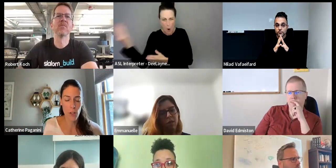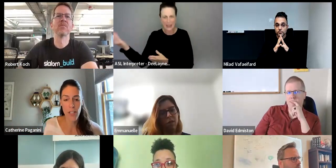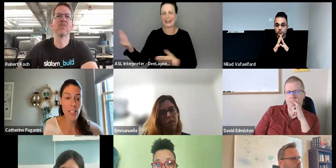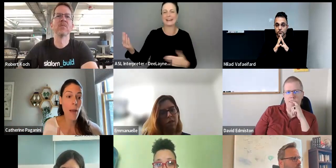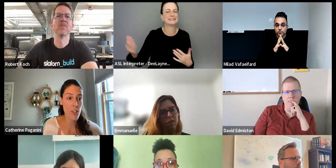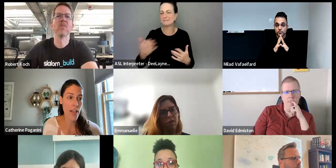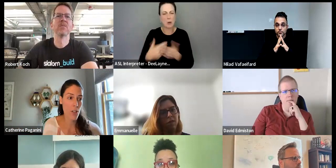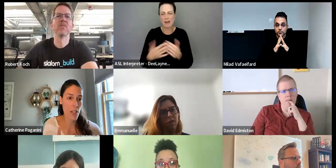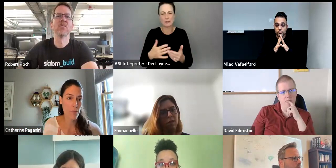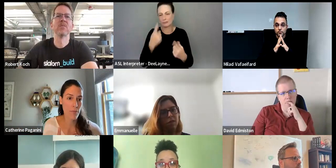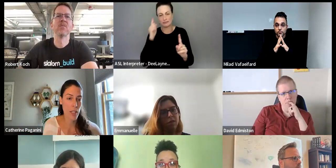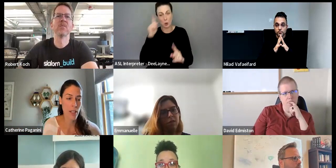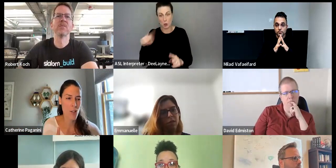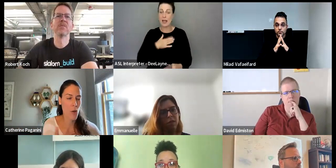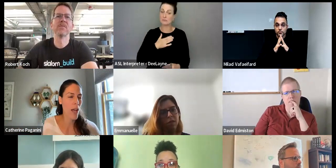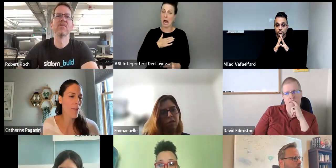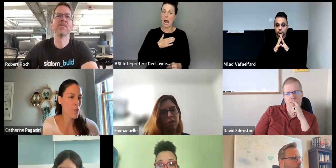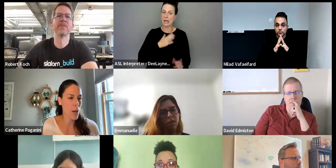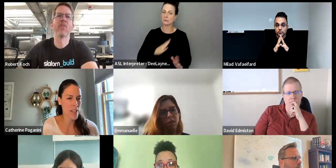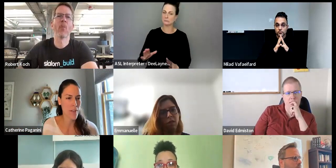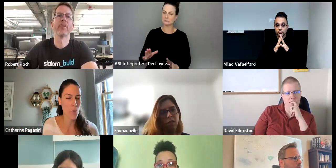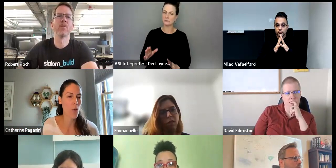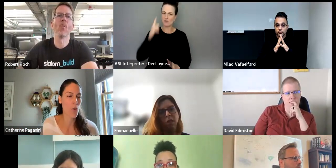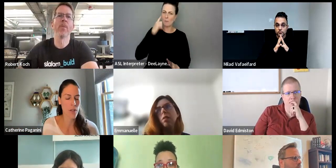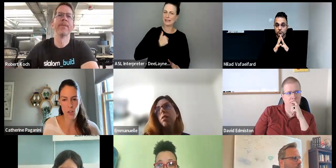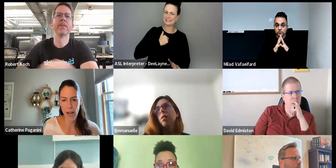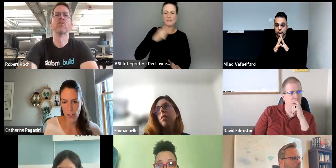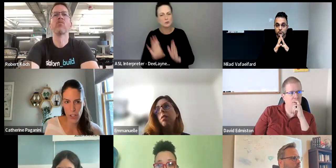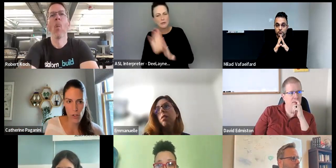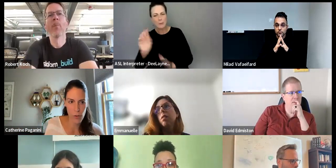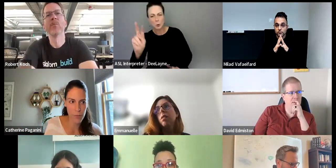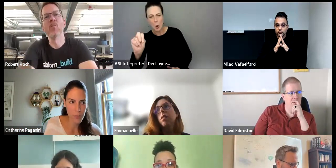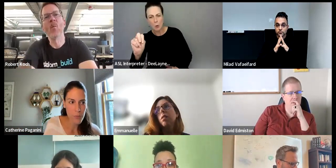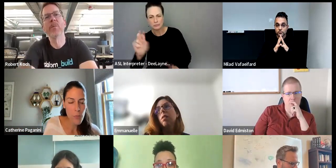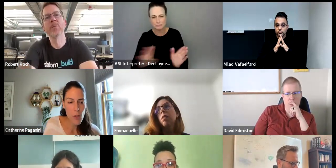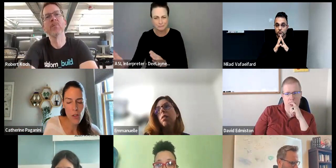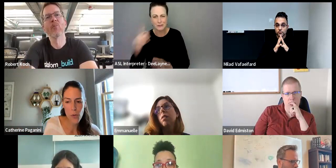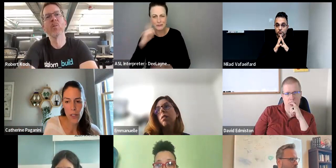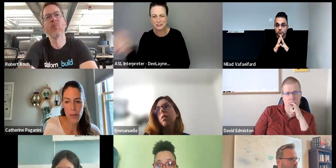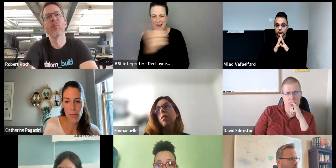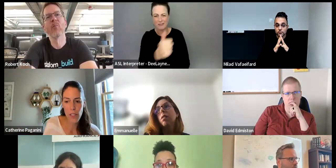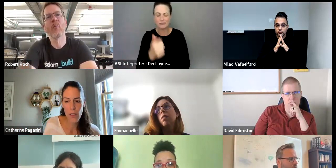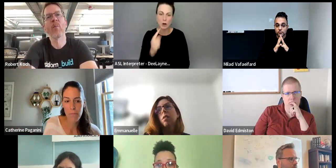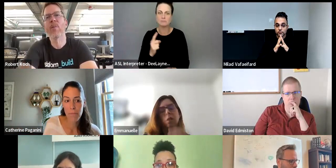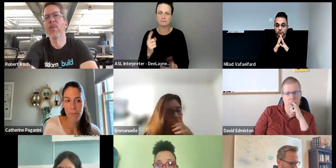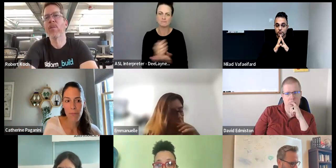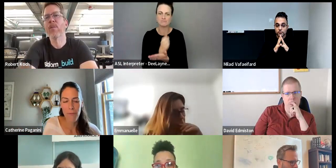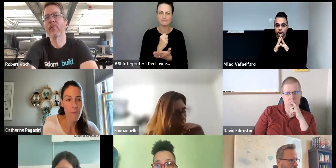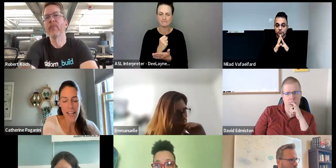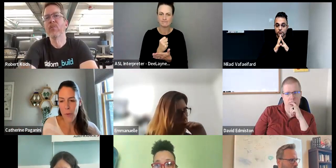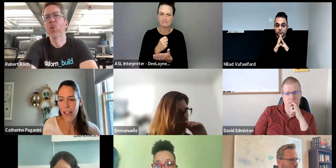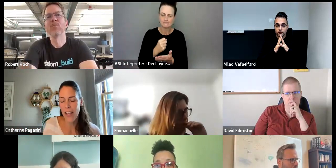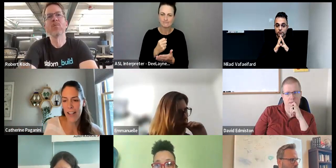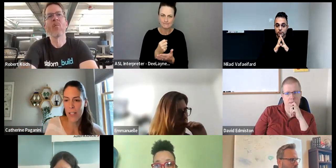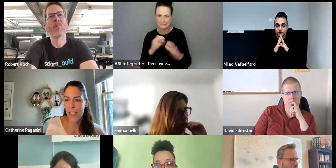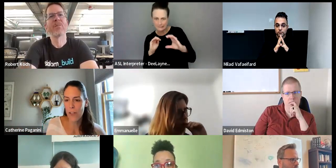works for you. So that's my strategy. And so you have to probably develop your own strategies to